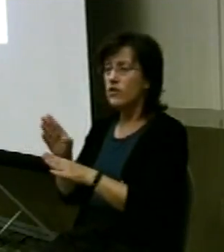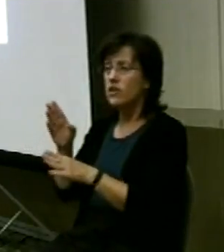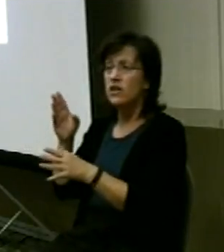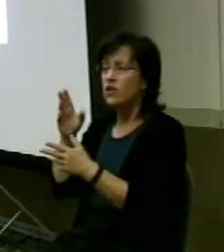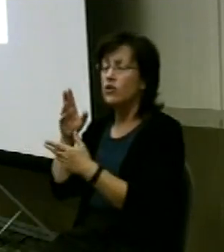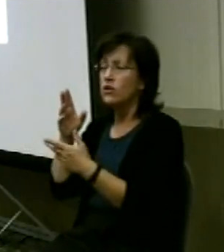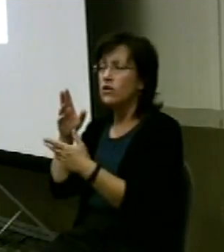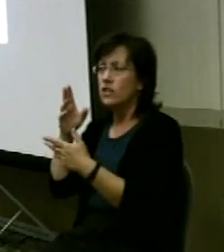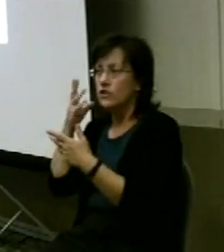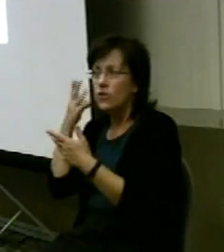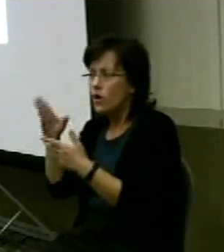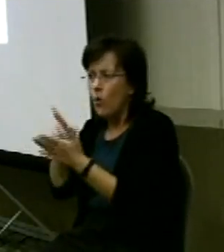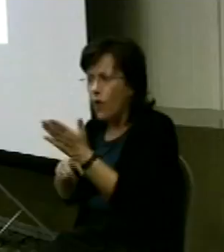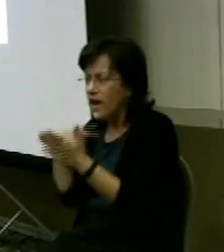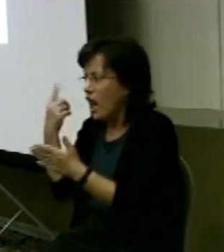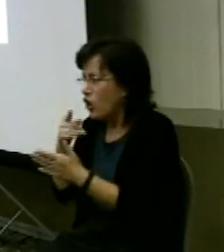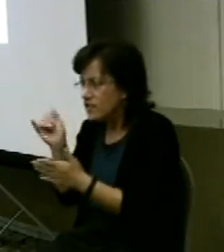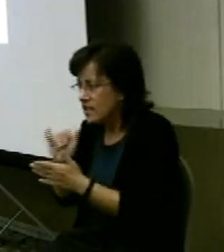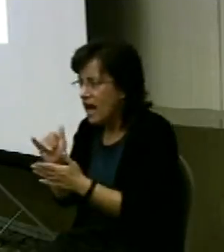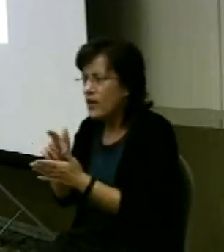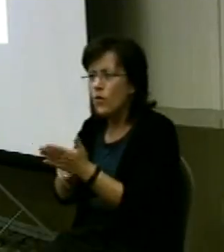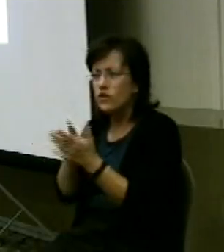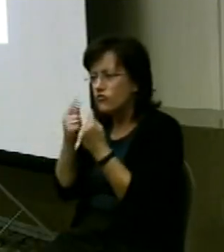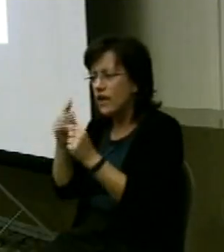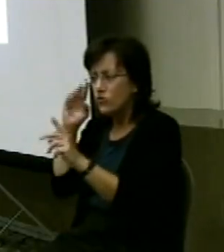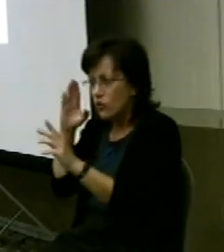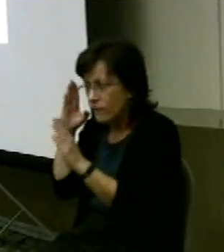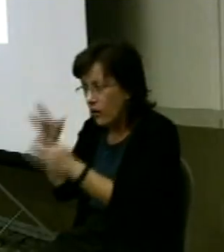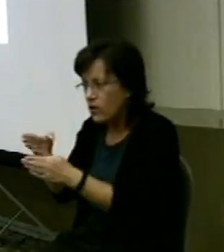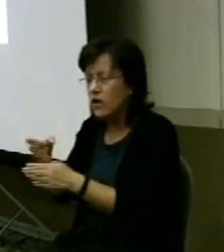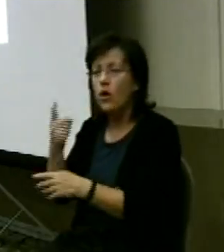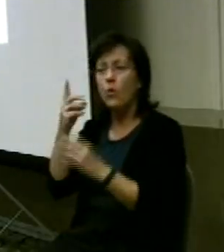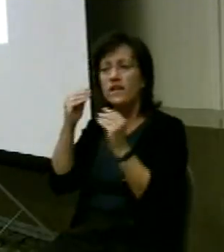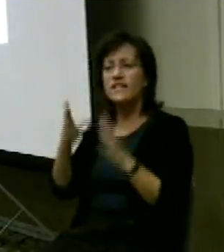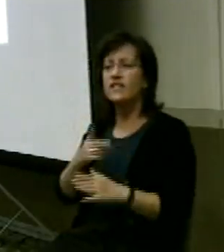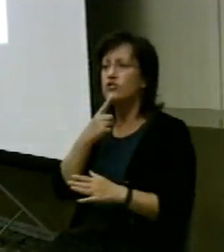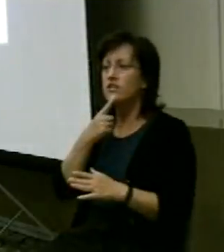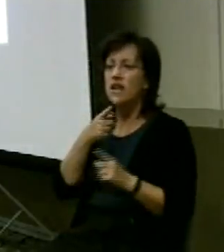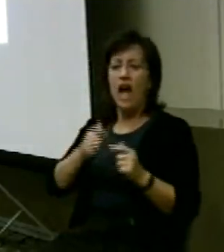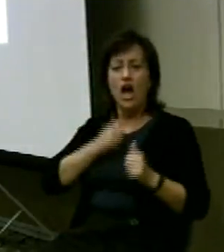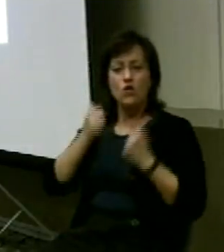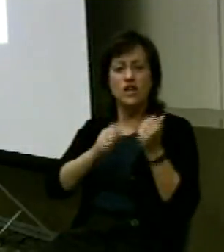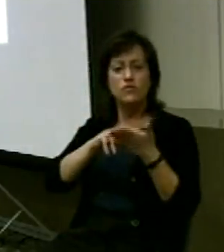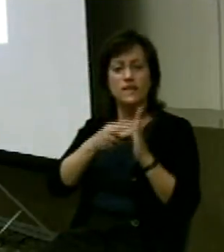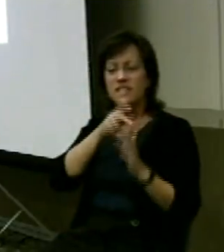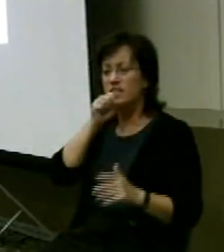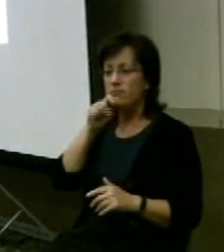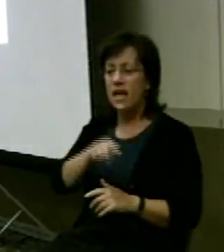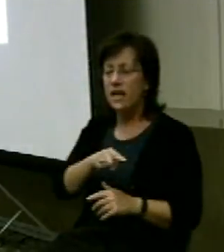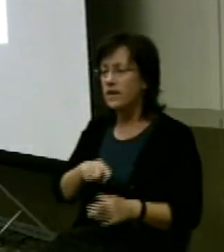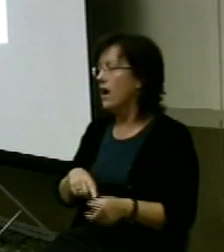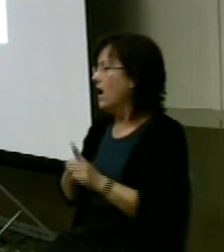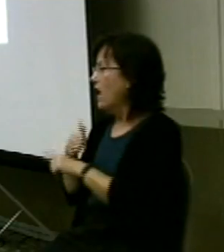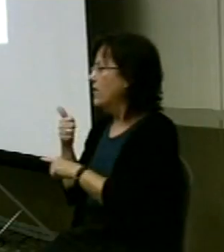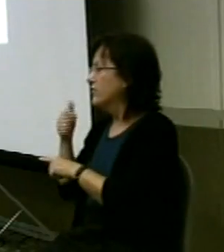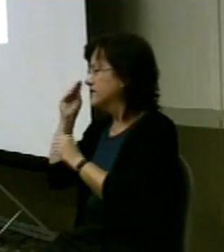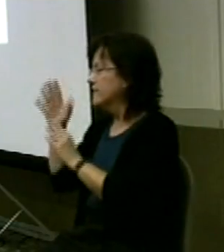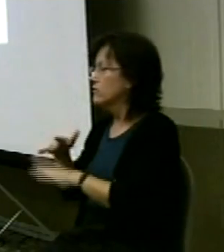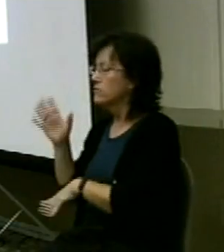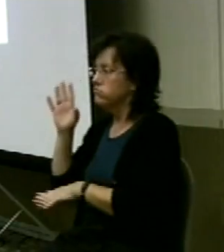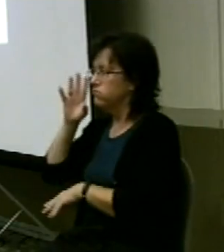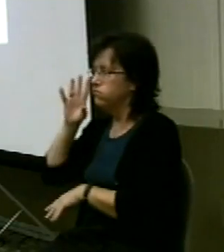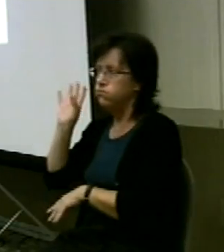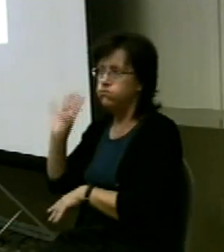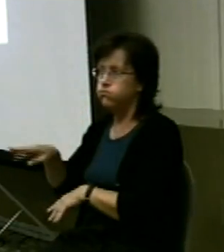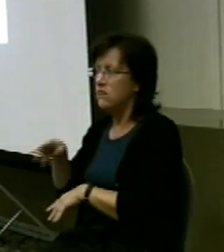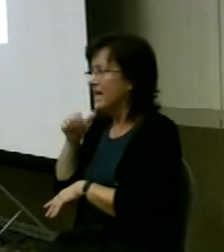trying to focus on, one teacher says that aggression is spitting, and the other teacher let the spitting go because she thought, well, he's not